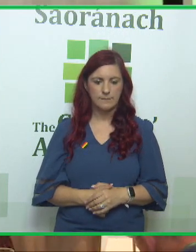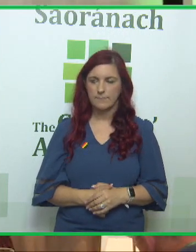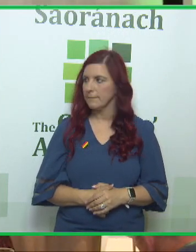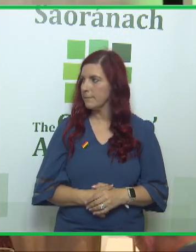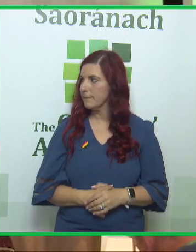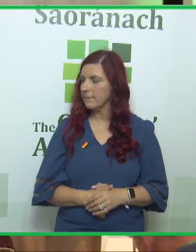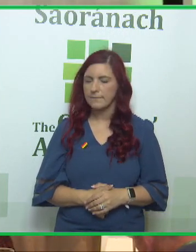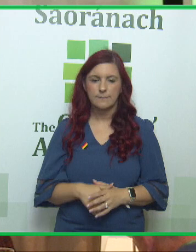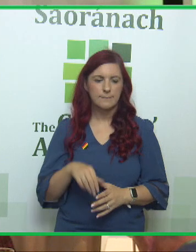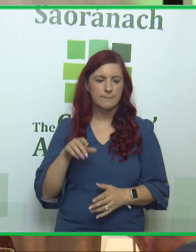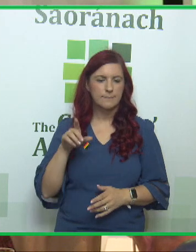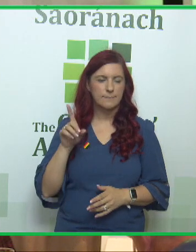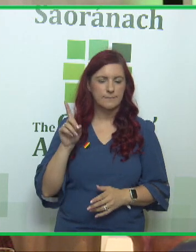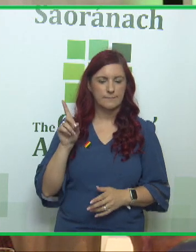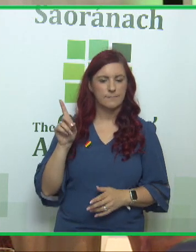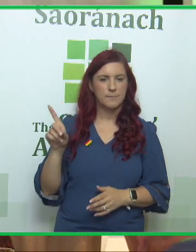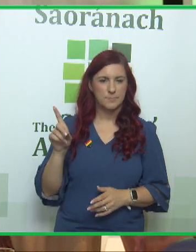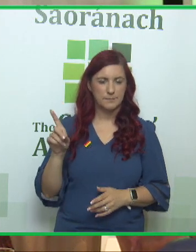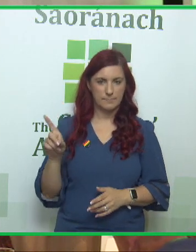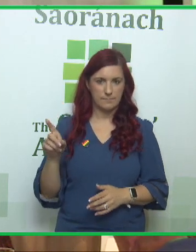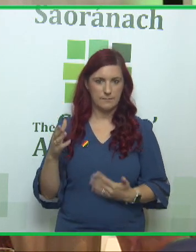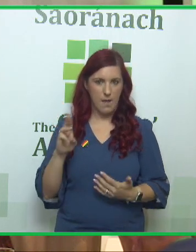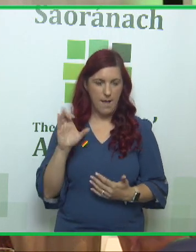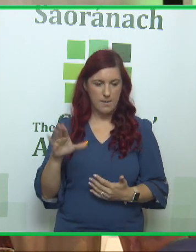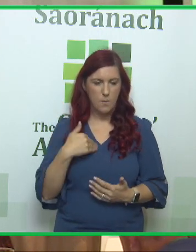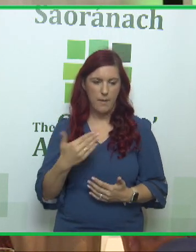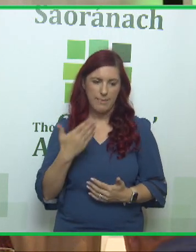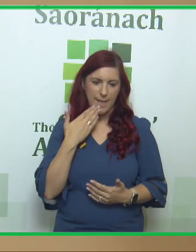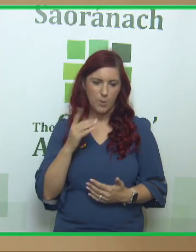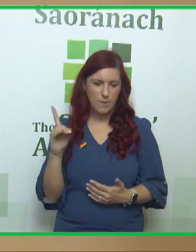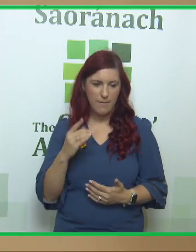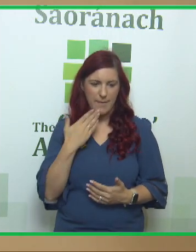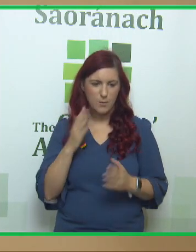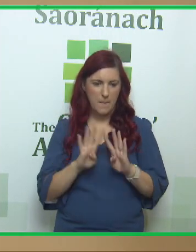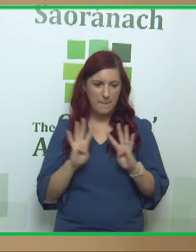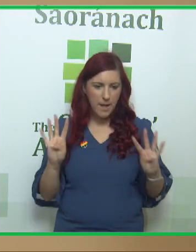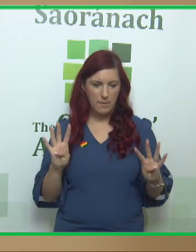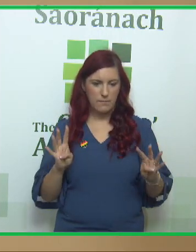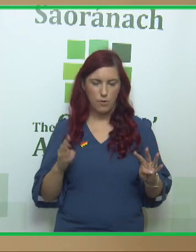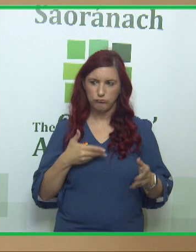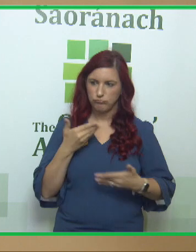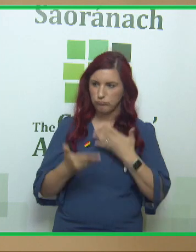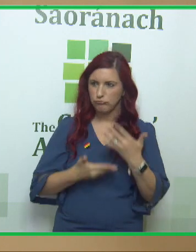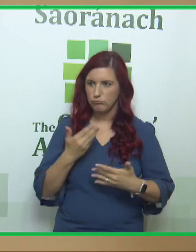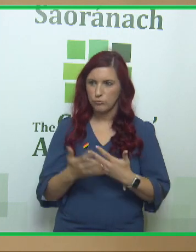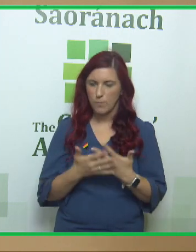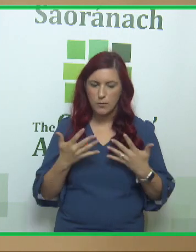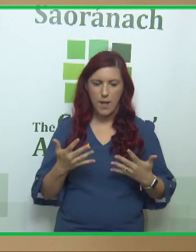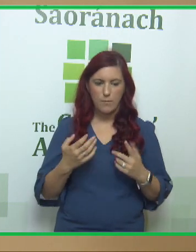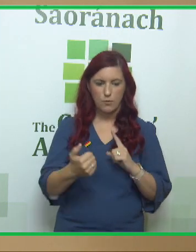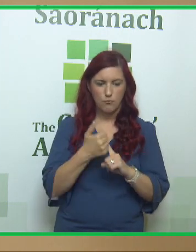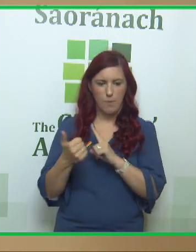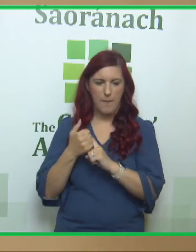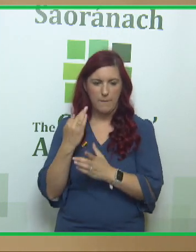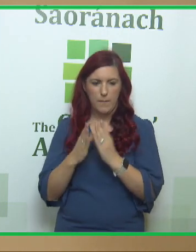Thanks. Thank you, Darrell, and thanks to our panellists again for opening up so well to us all and informing us. I was struck by a few things